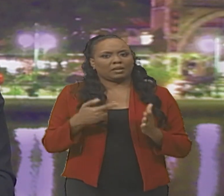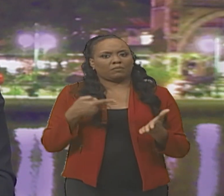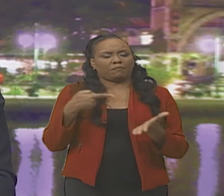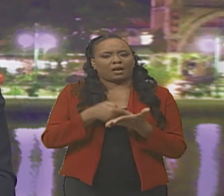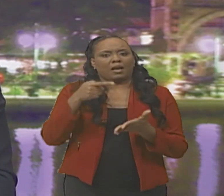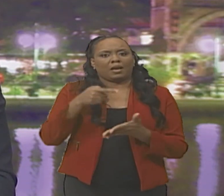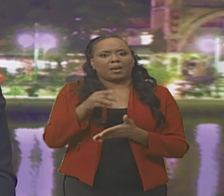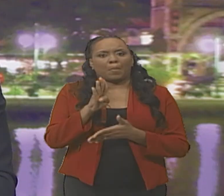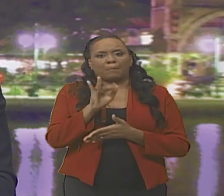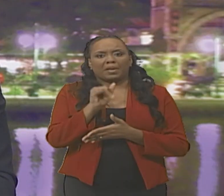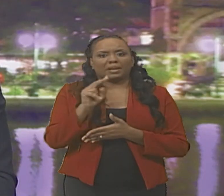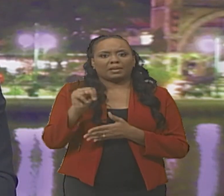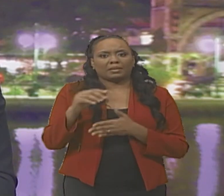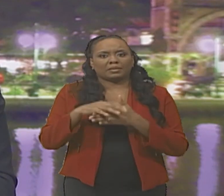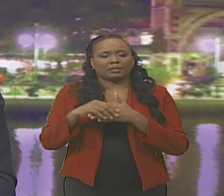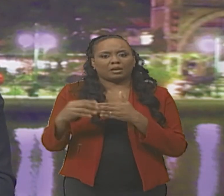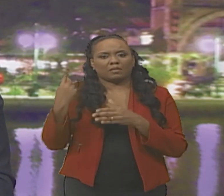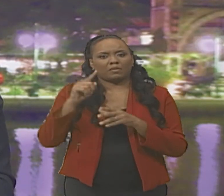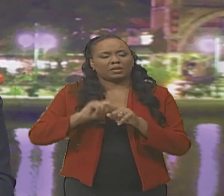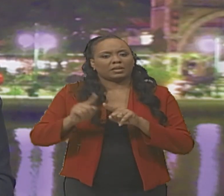billion-dollar fines due to money laundering.